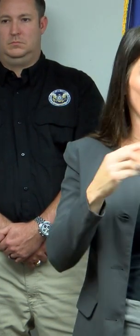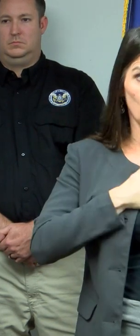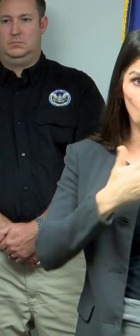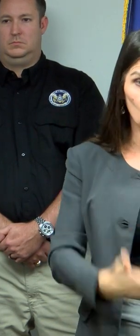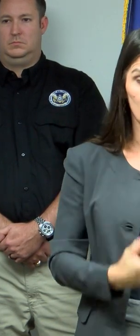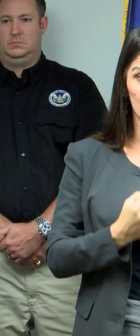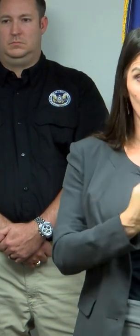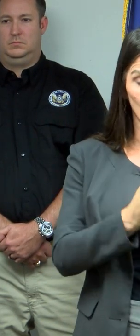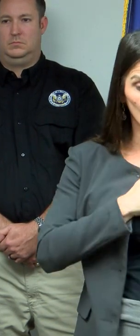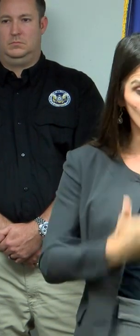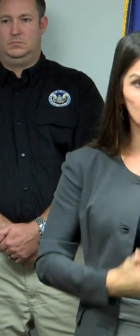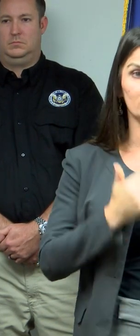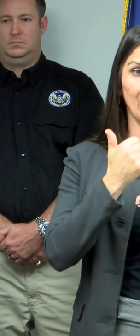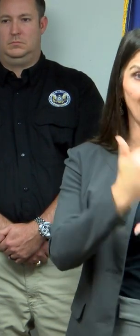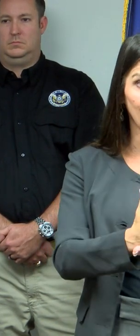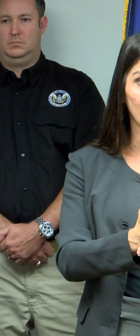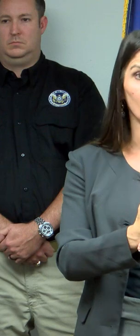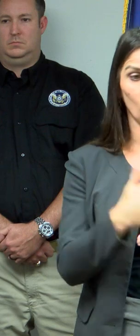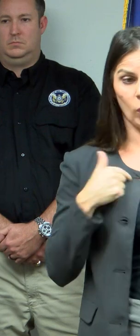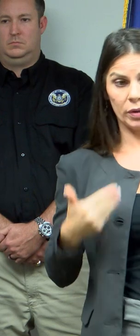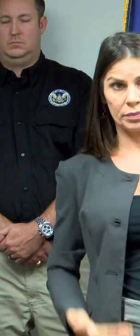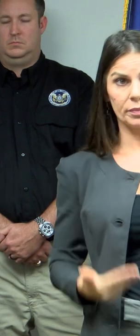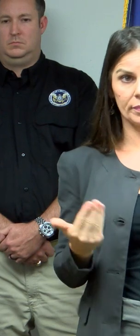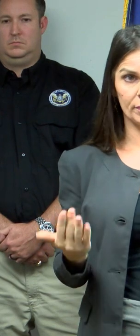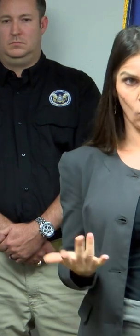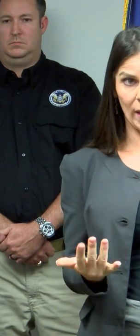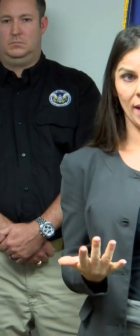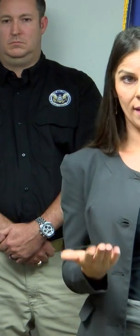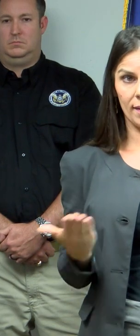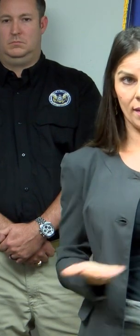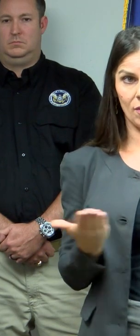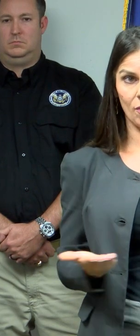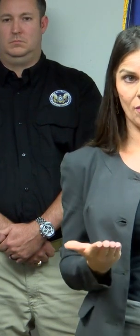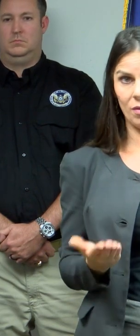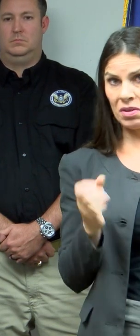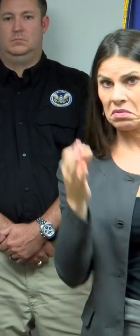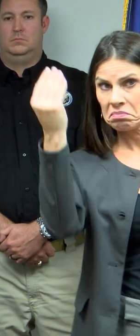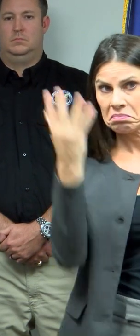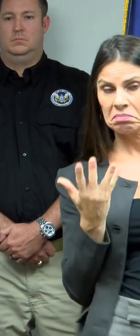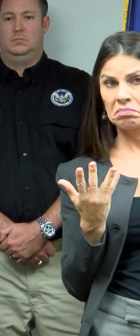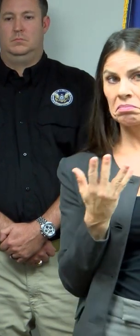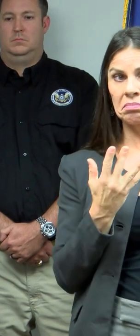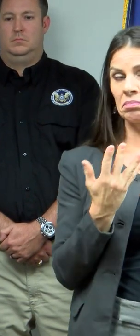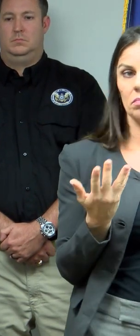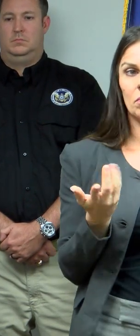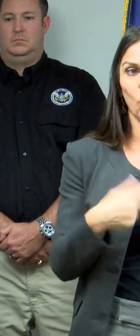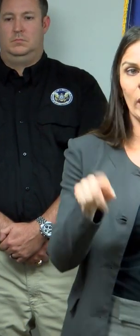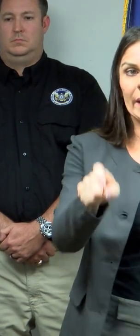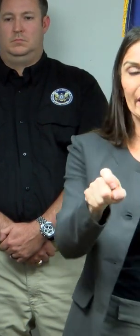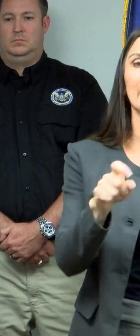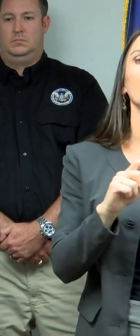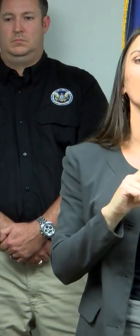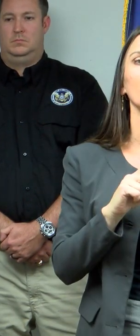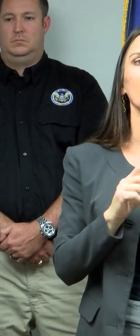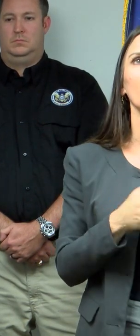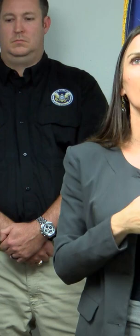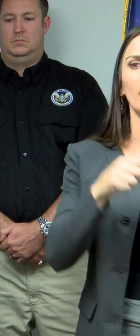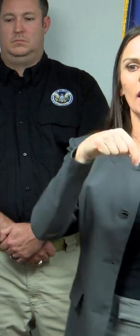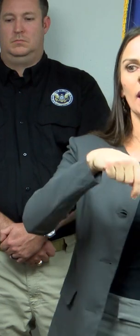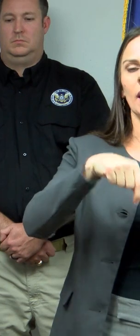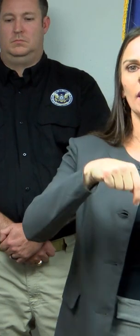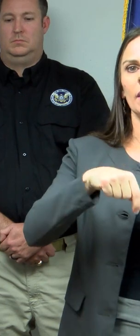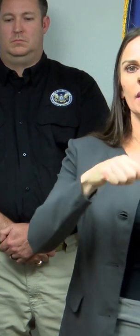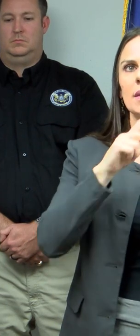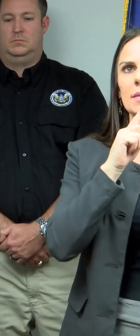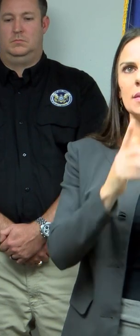willing to help them. We are going to stand by and let us know what kind of need they have. All this discussion is about,